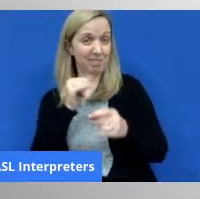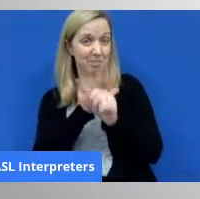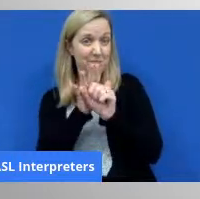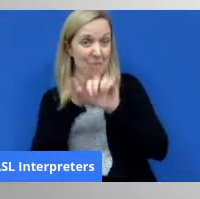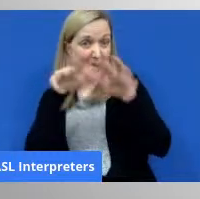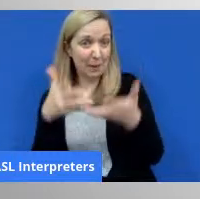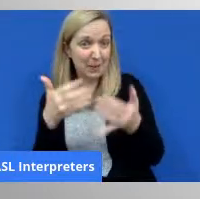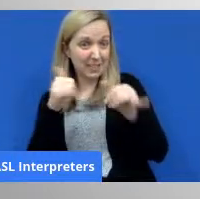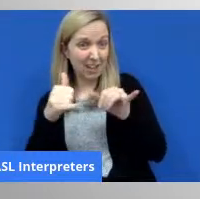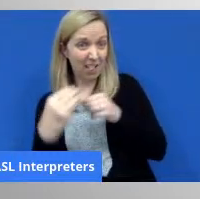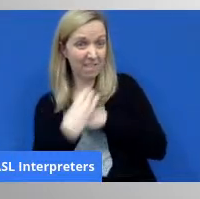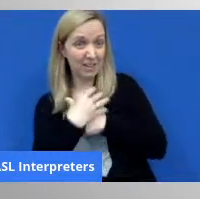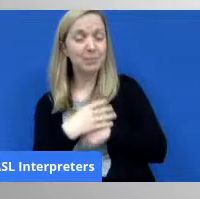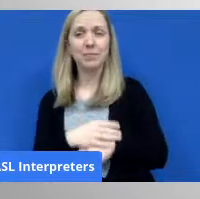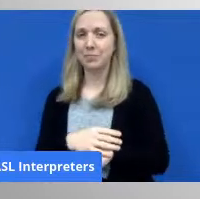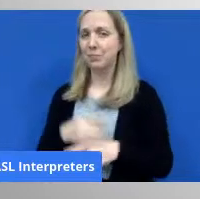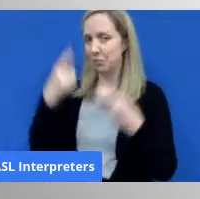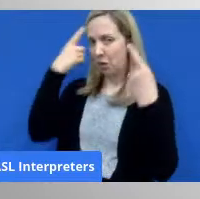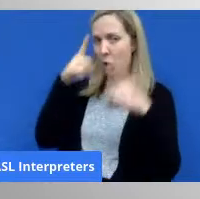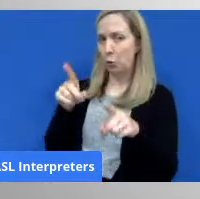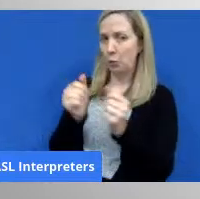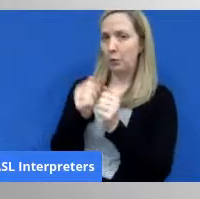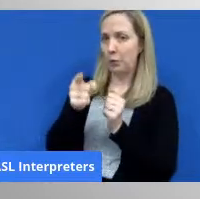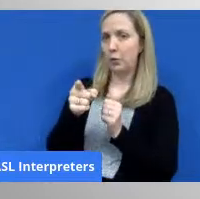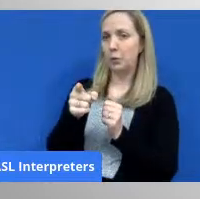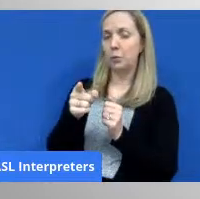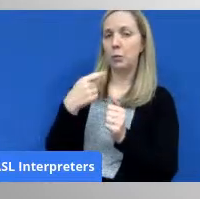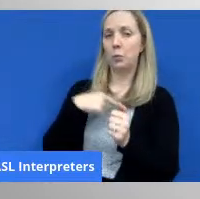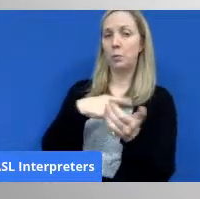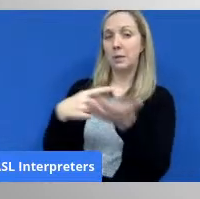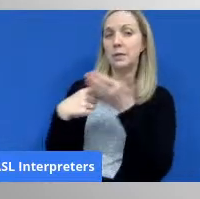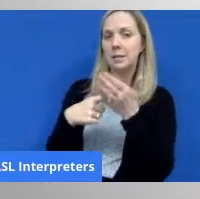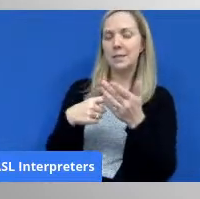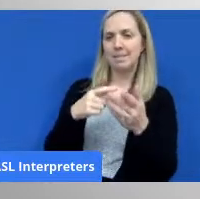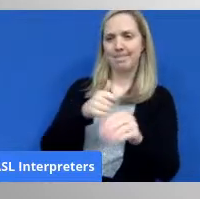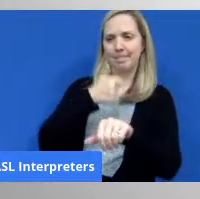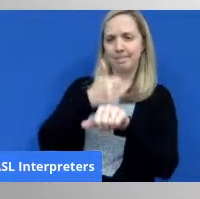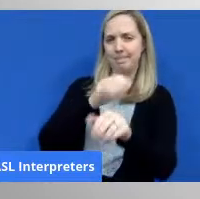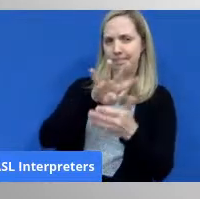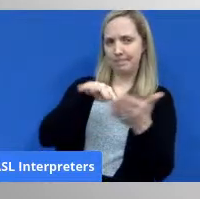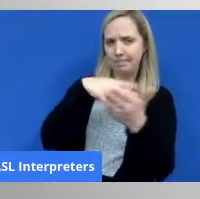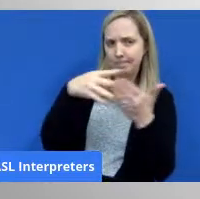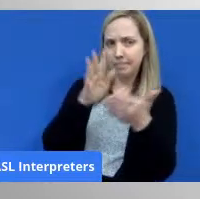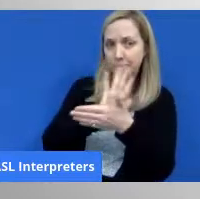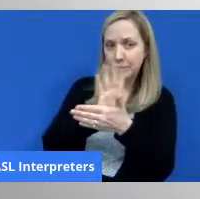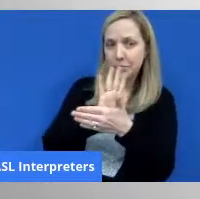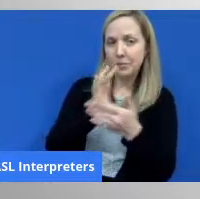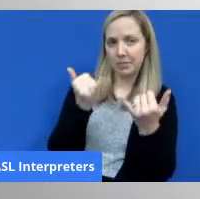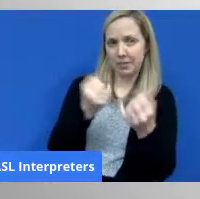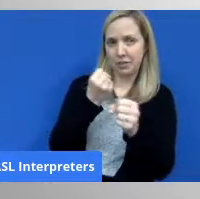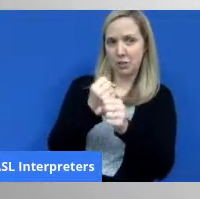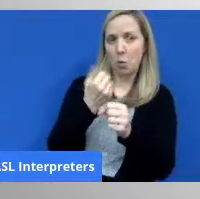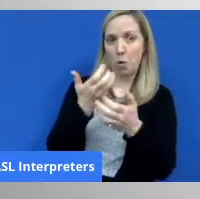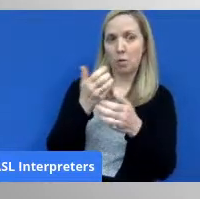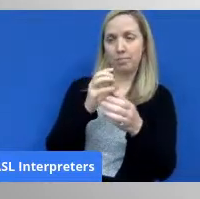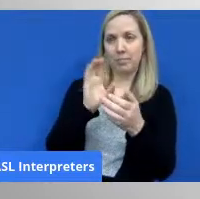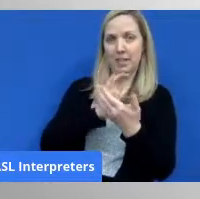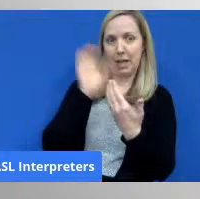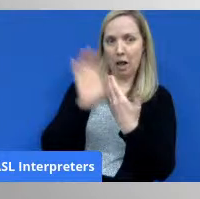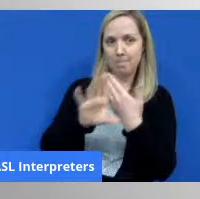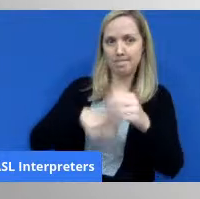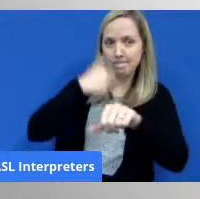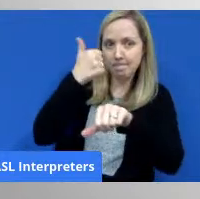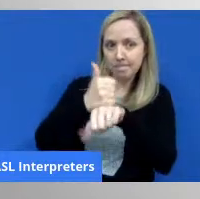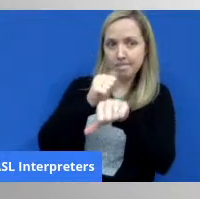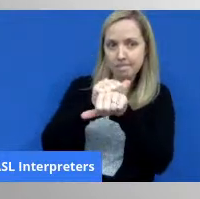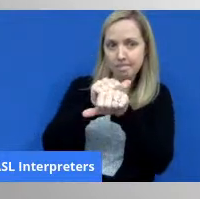you. And we've been talking about putting together our movie schedule for the year. We want to get it out soon for the entire calendar year. And we've